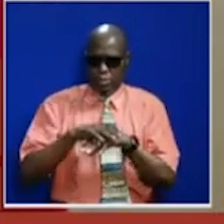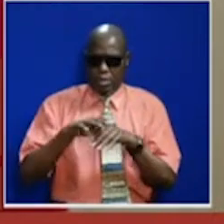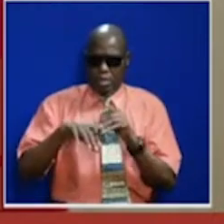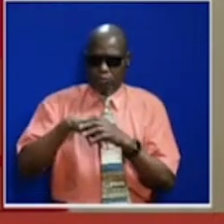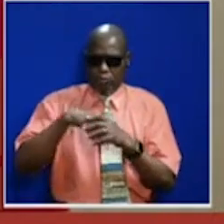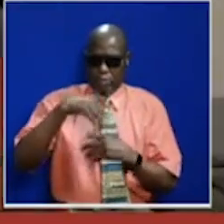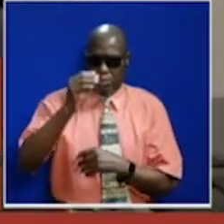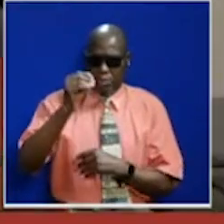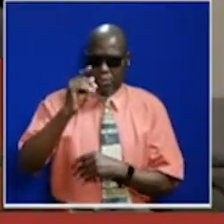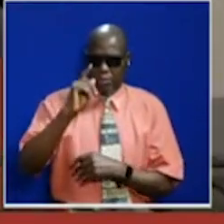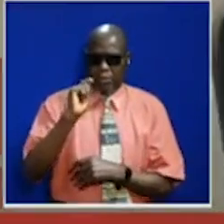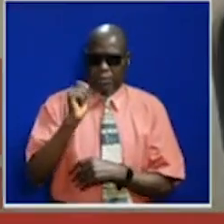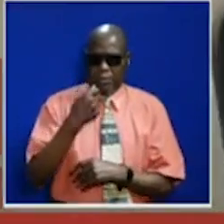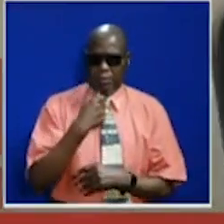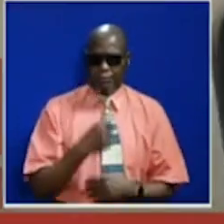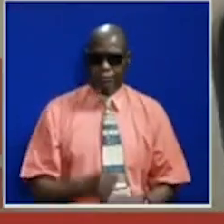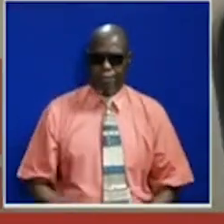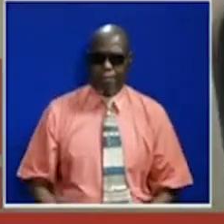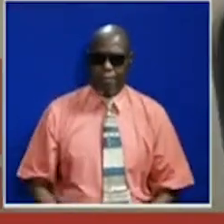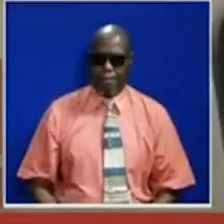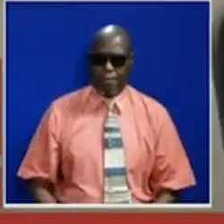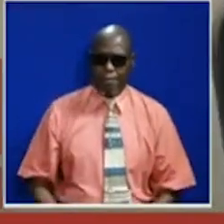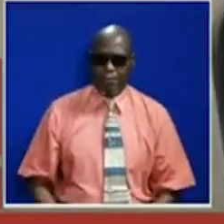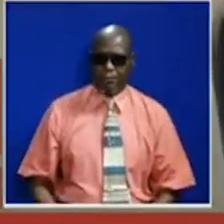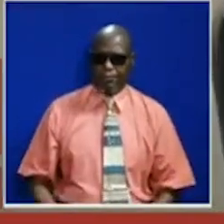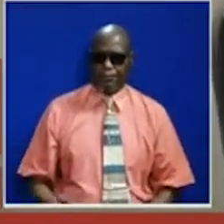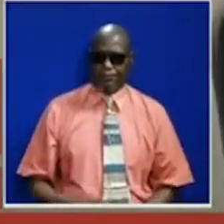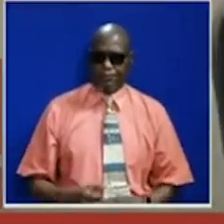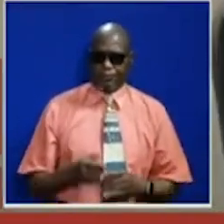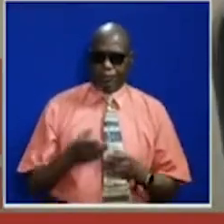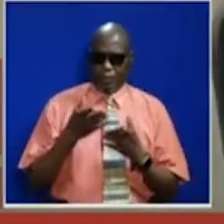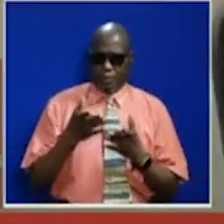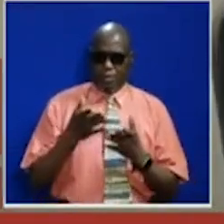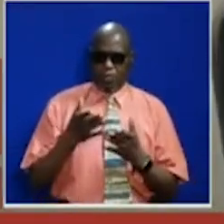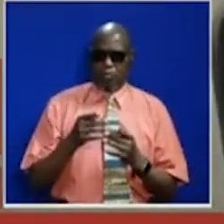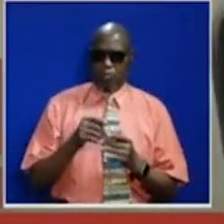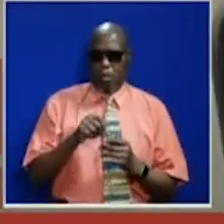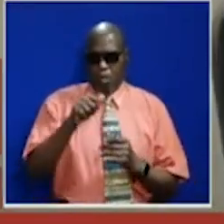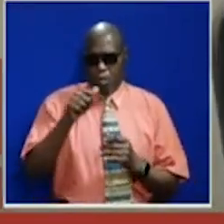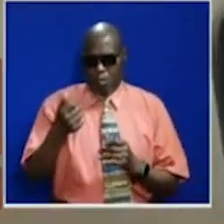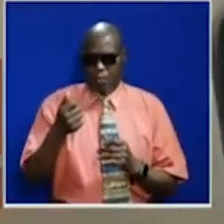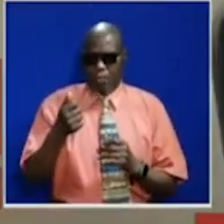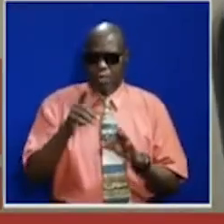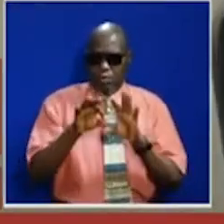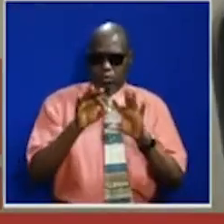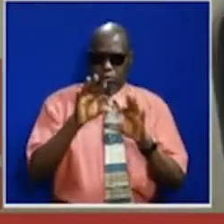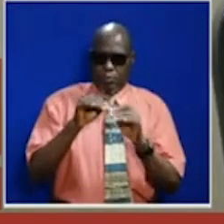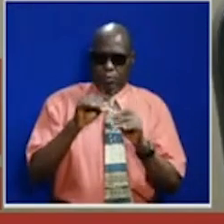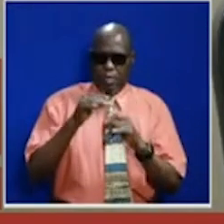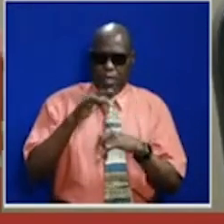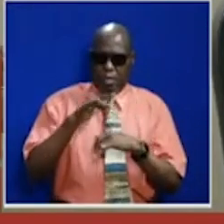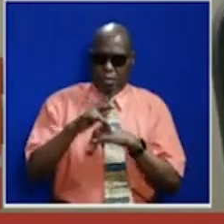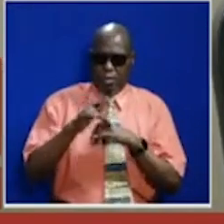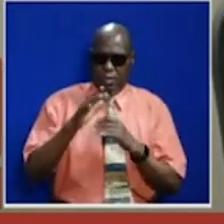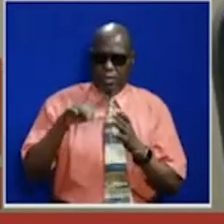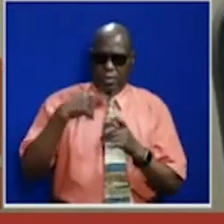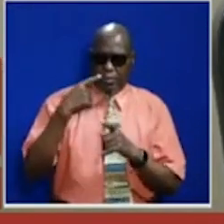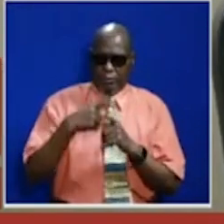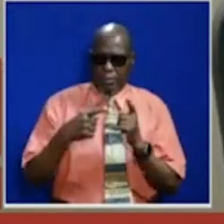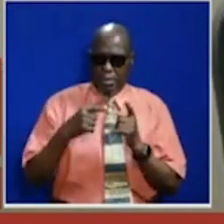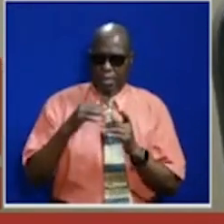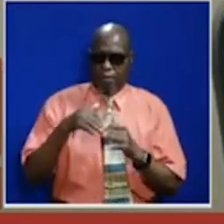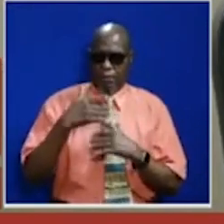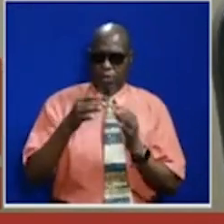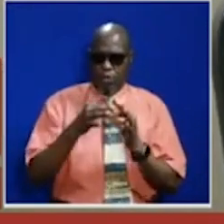nchi. The rest of the recruitment will now continue early next year after we resume from the long